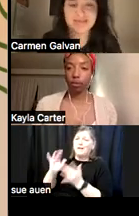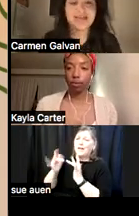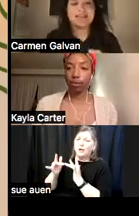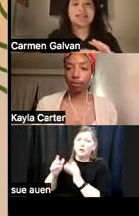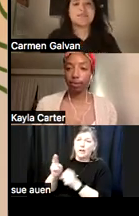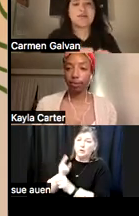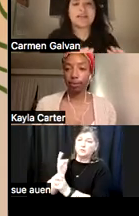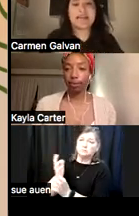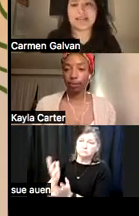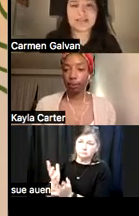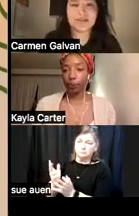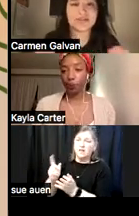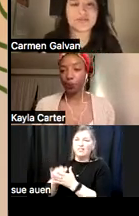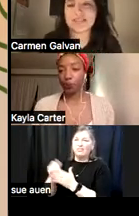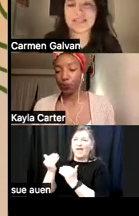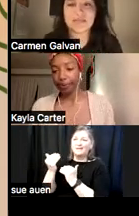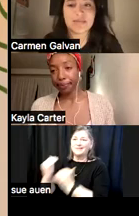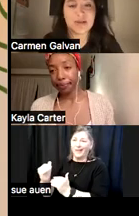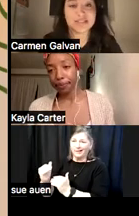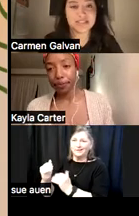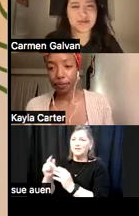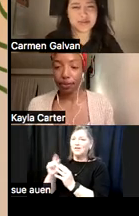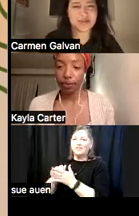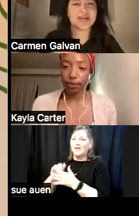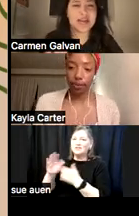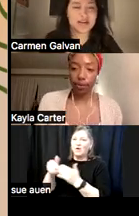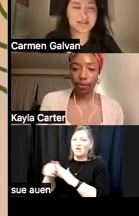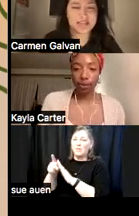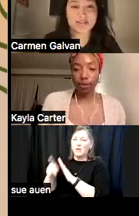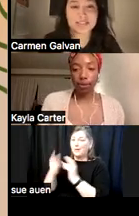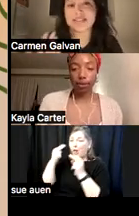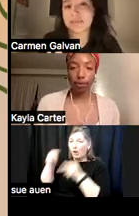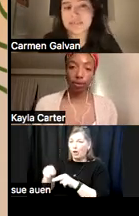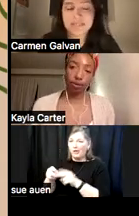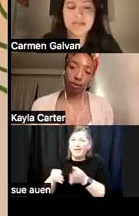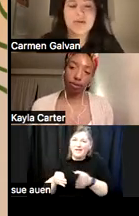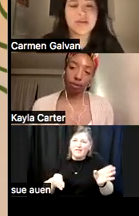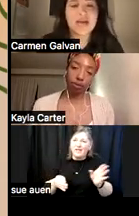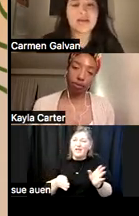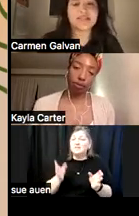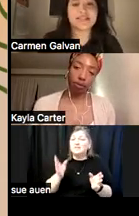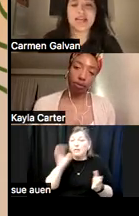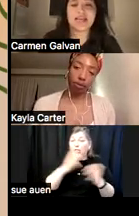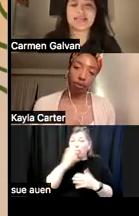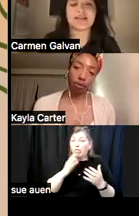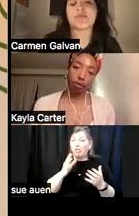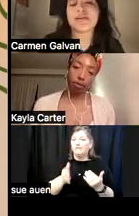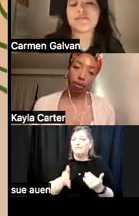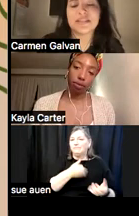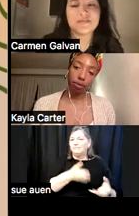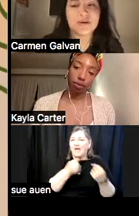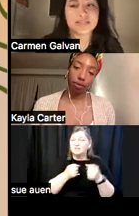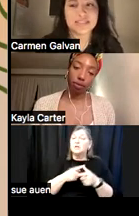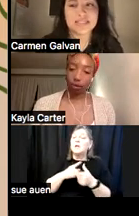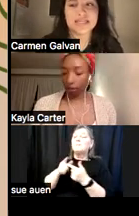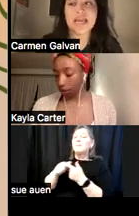something. That's about it. Those are really the main policies folks are looking at. Everything else is skimmed. What I would say is that a bereavement